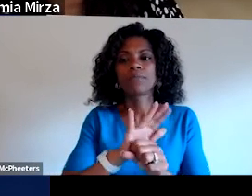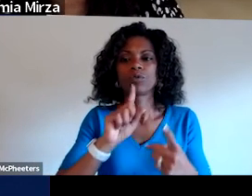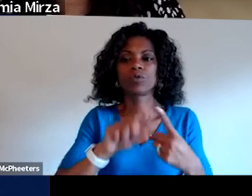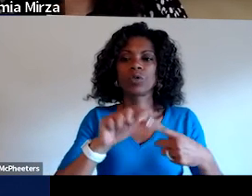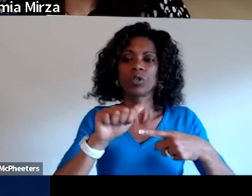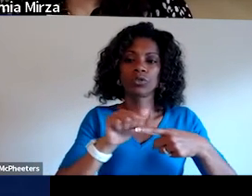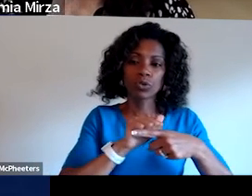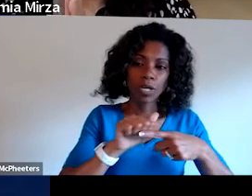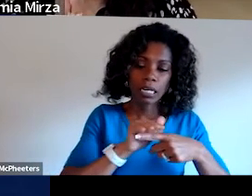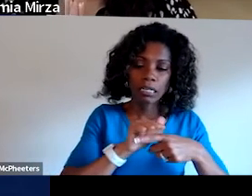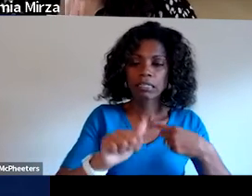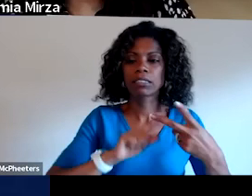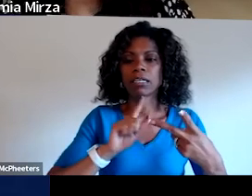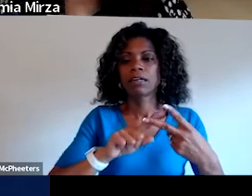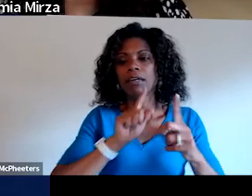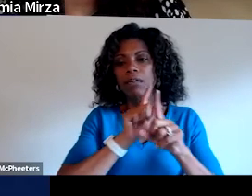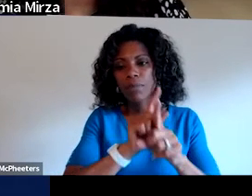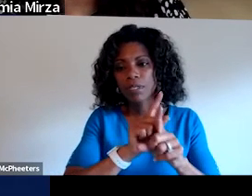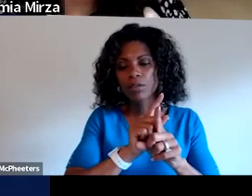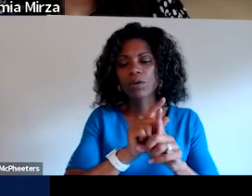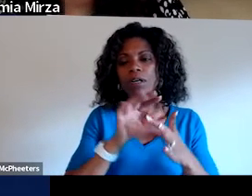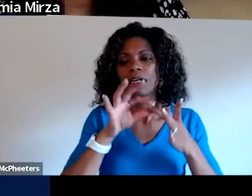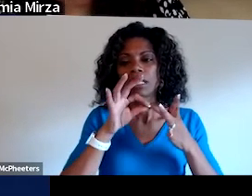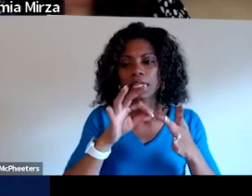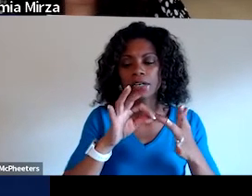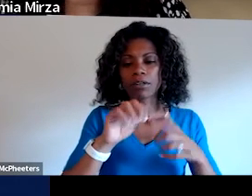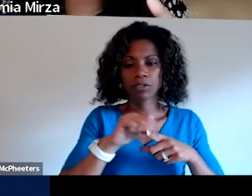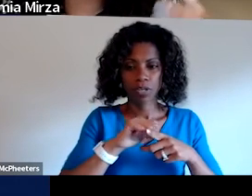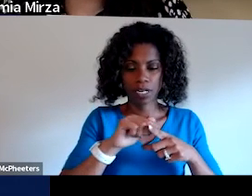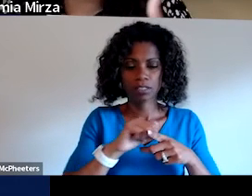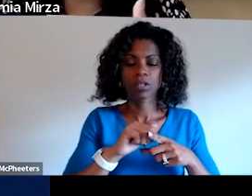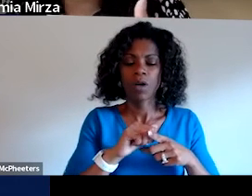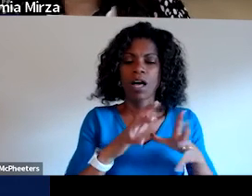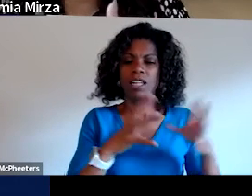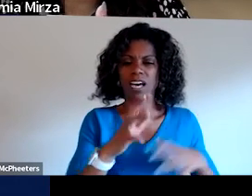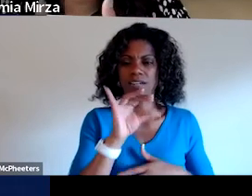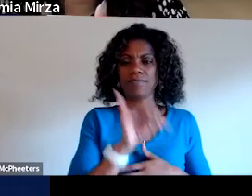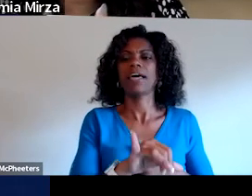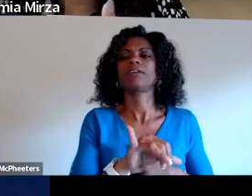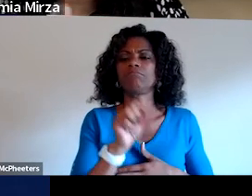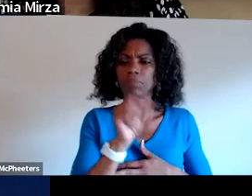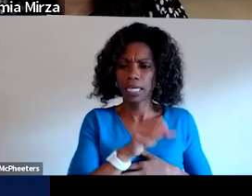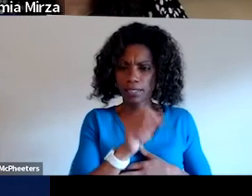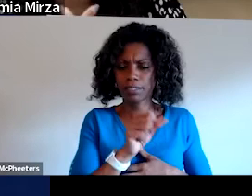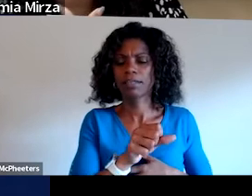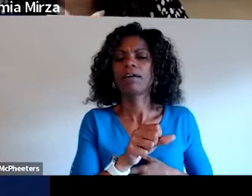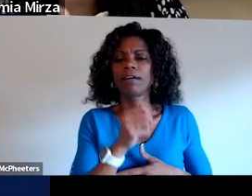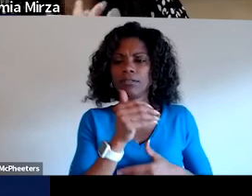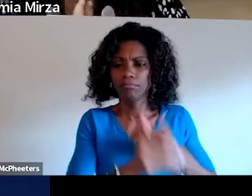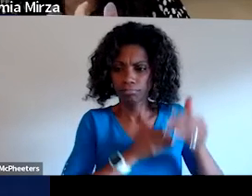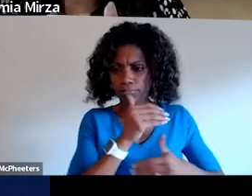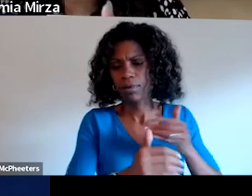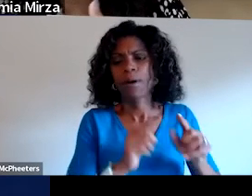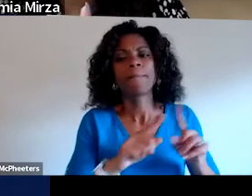microaggression trainings, and a lot of that has been done. Unfortunately, there's not really a way to track that. There hasn't